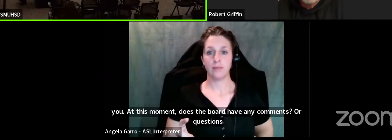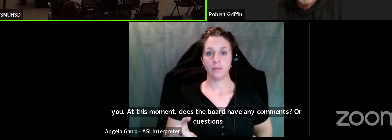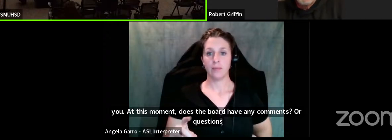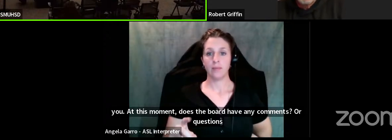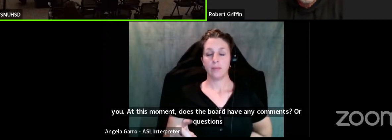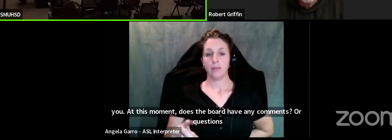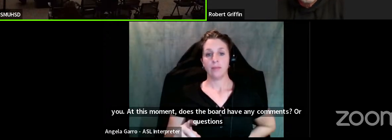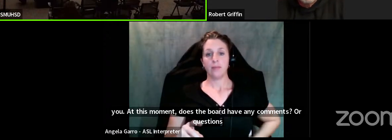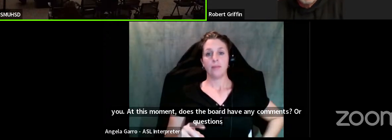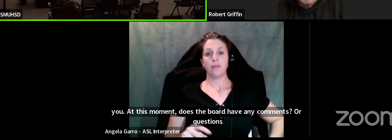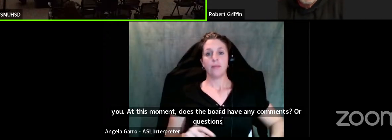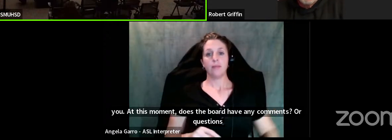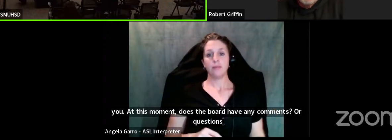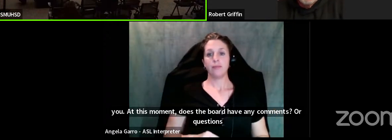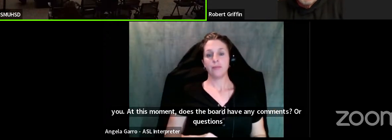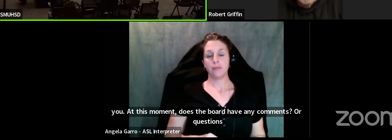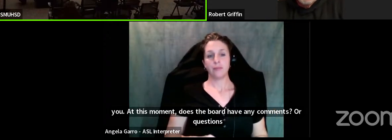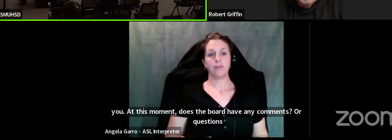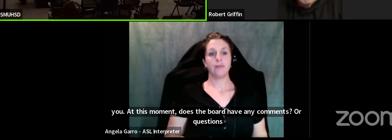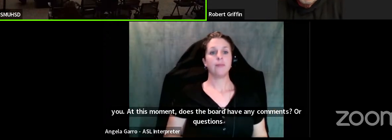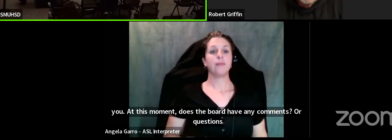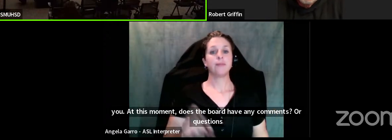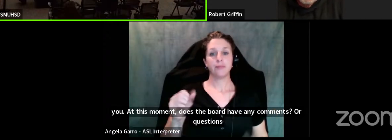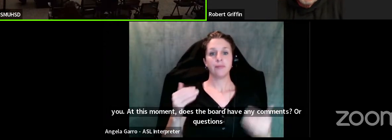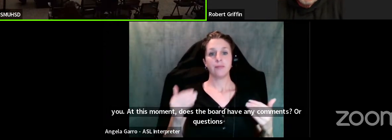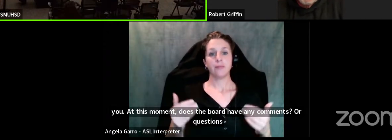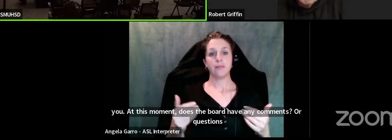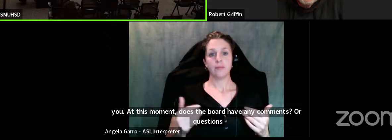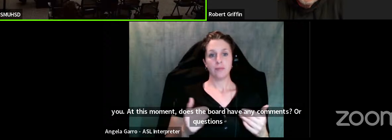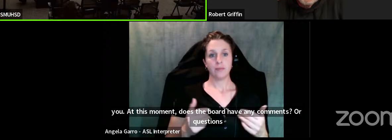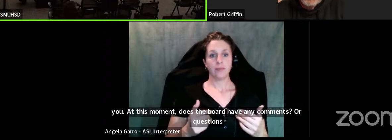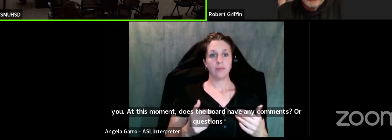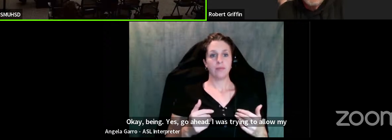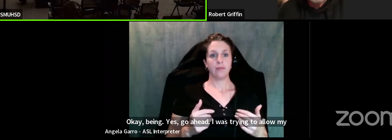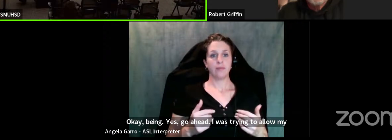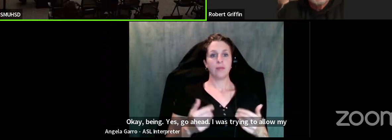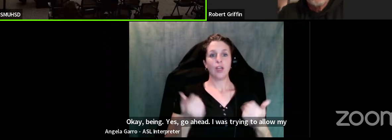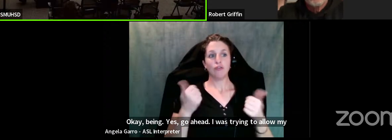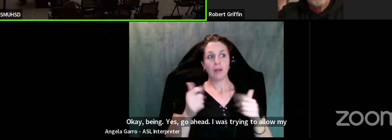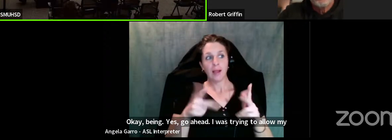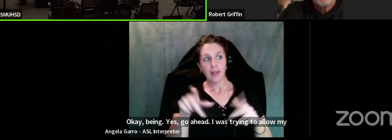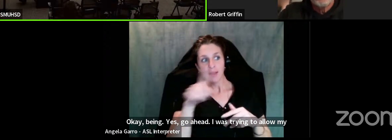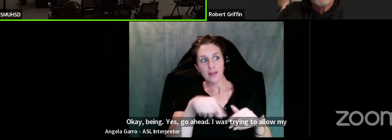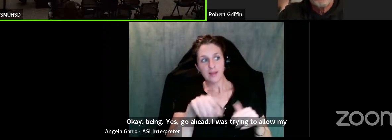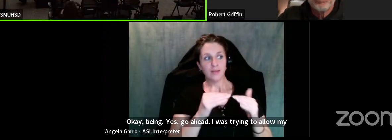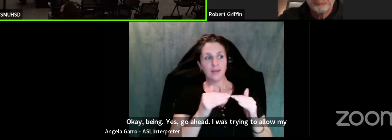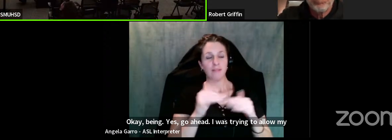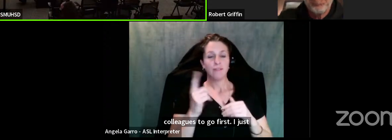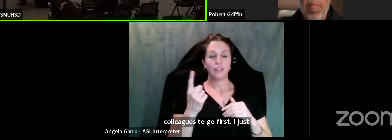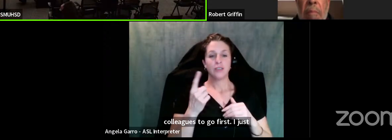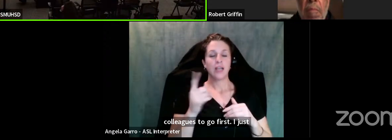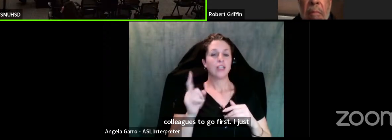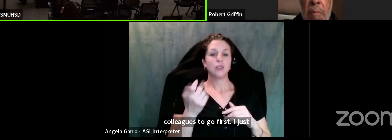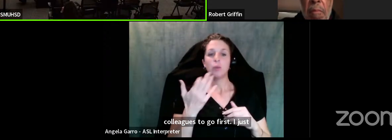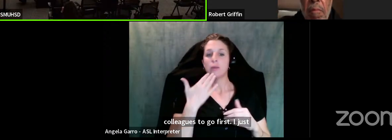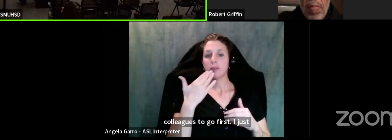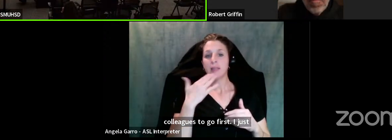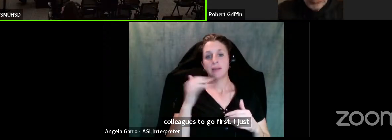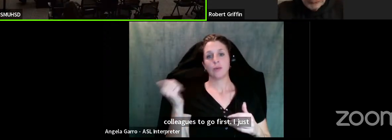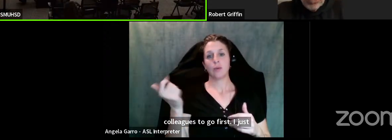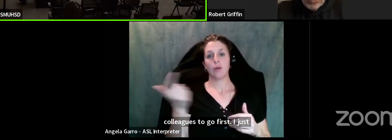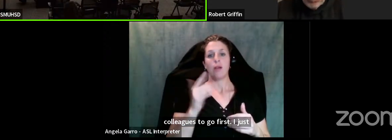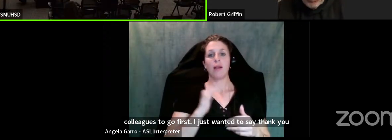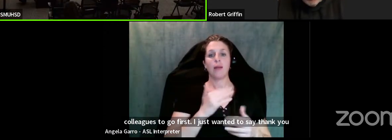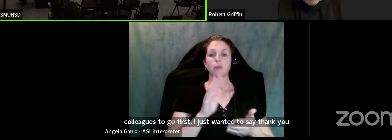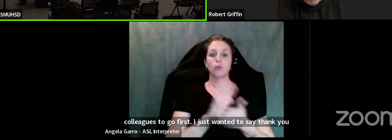Okay, yes, go ahead. I was trying to allow my colleagues to go first. I just wanted to say thank you to all of our school